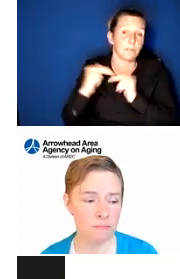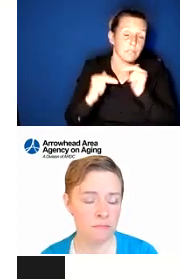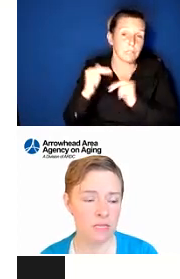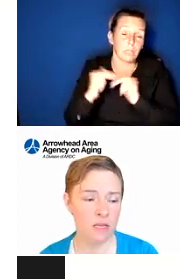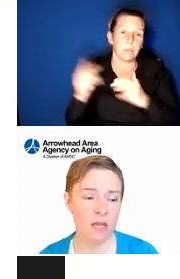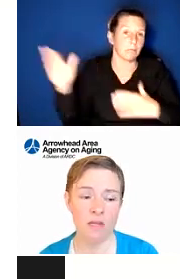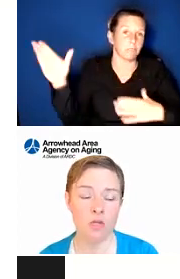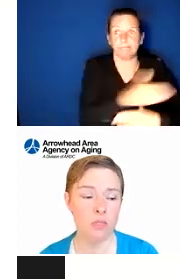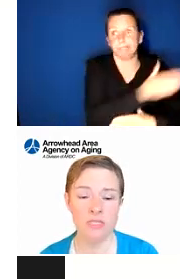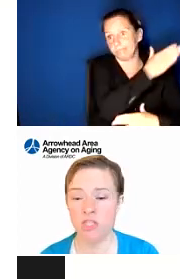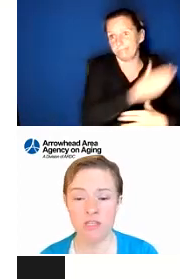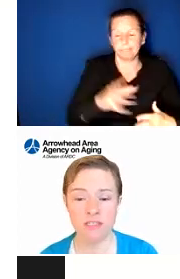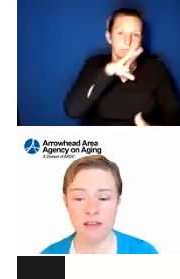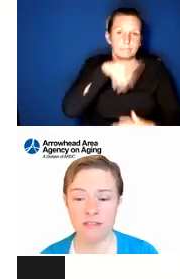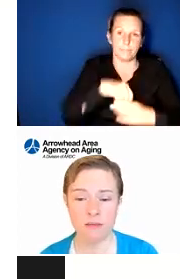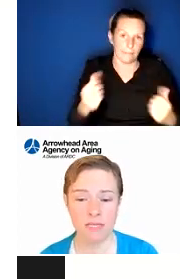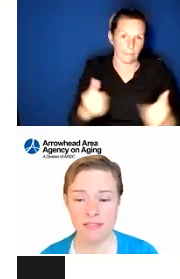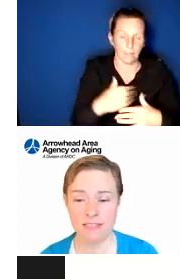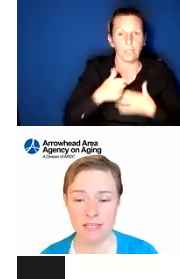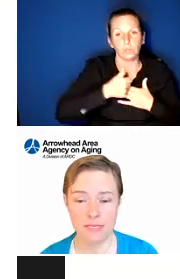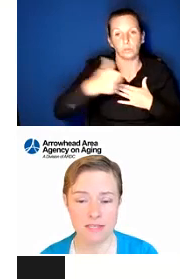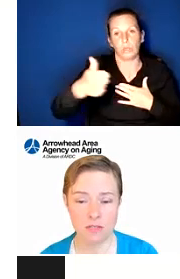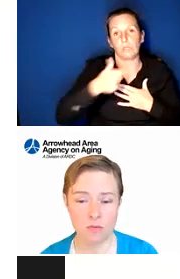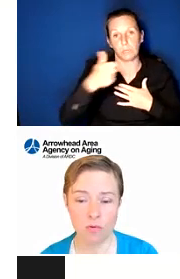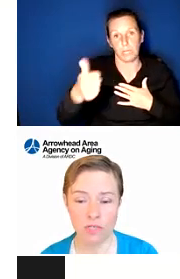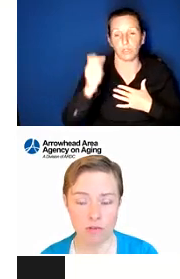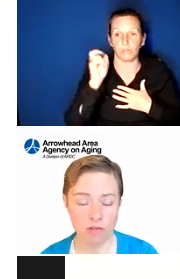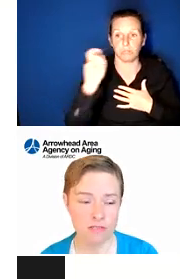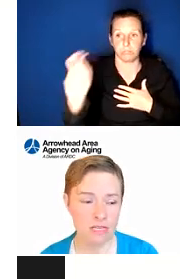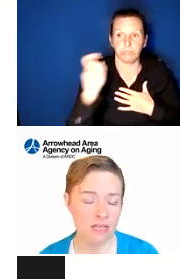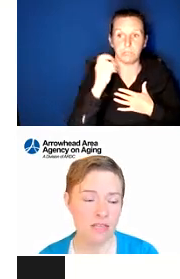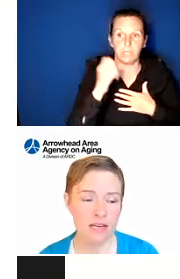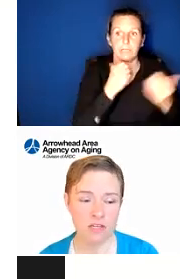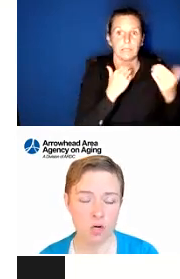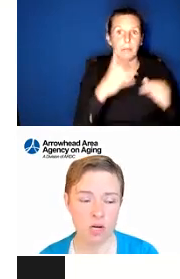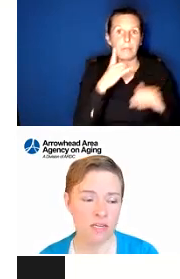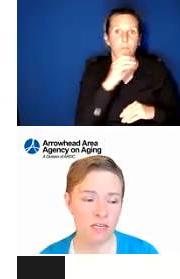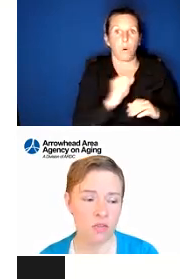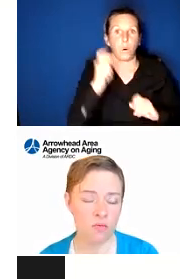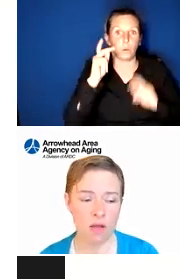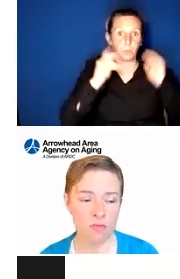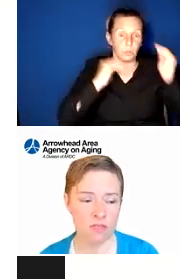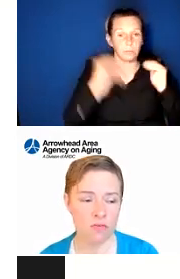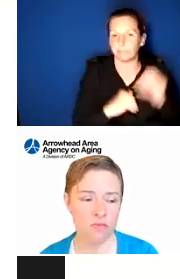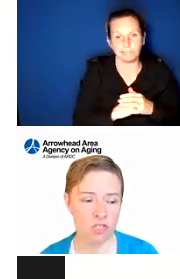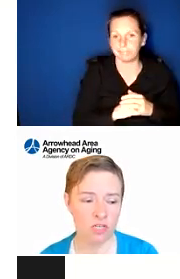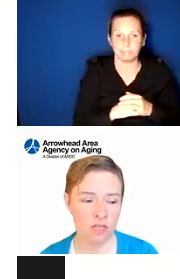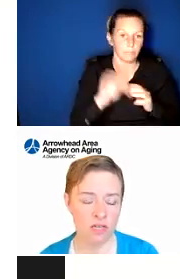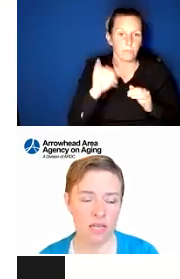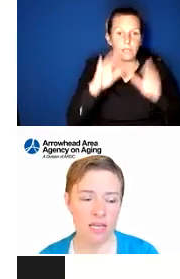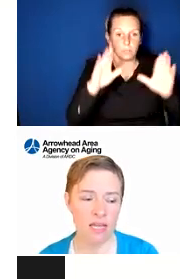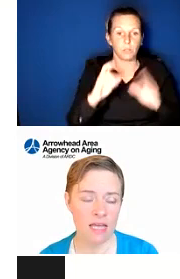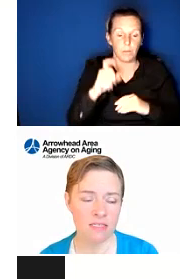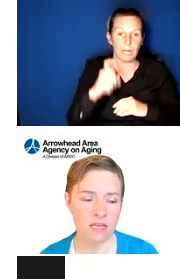way. Transportation is not something that's limited to older adults. That is a great need throughout the